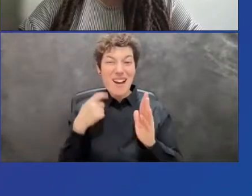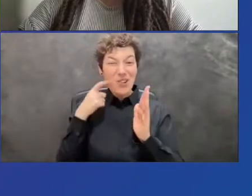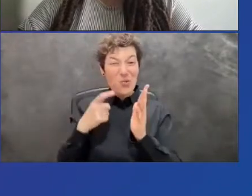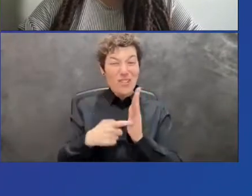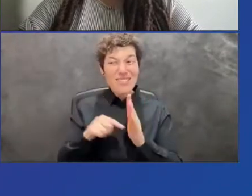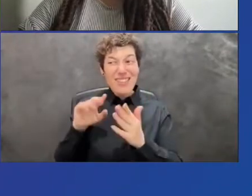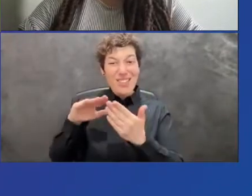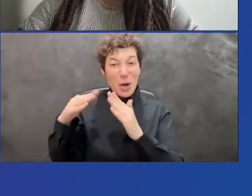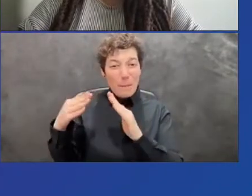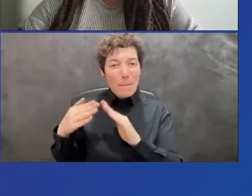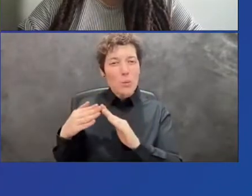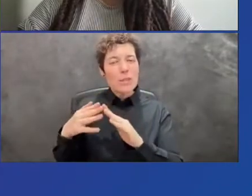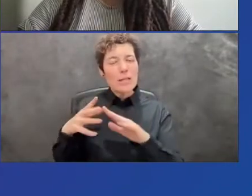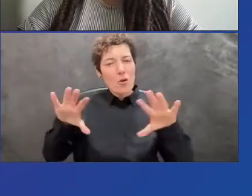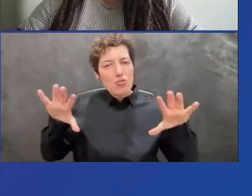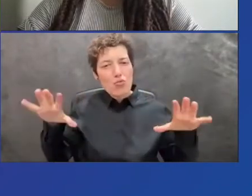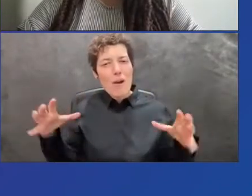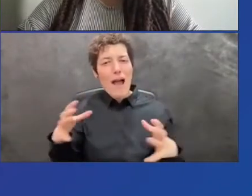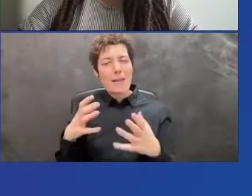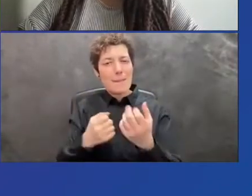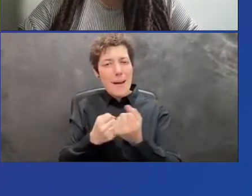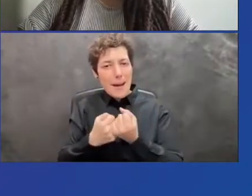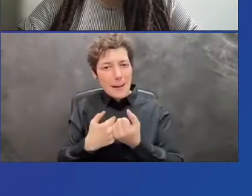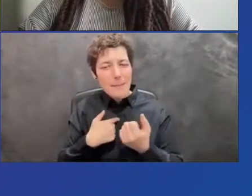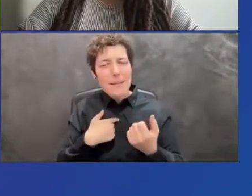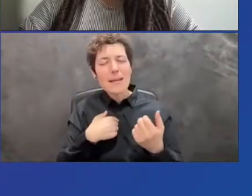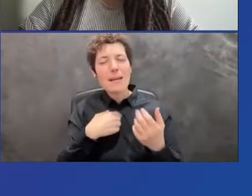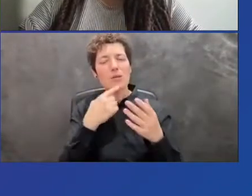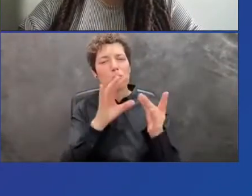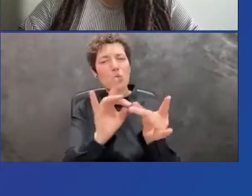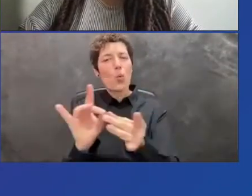of storytellers was crucial.